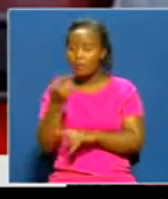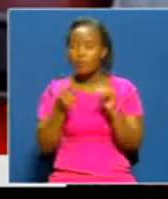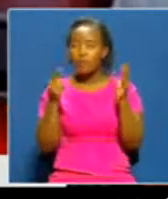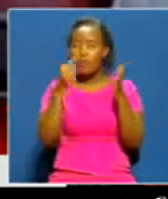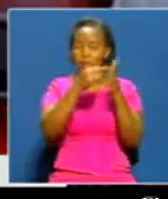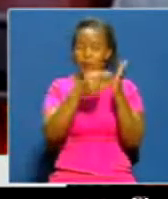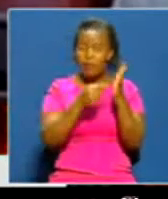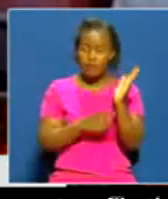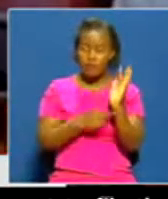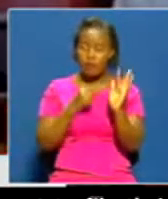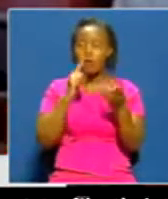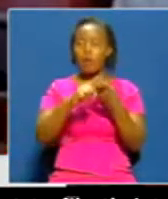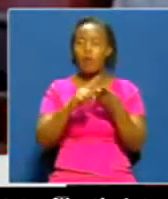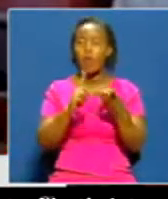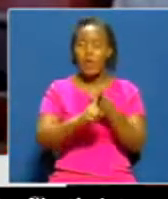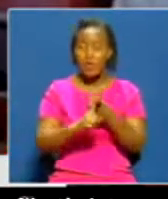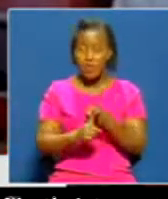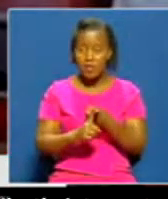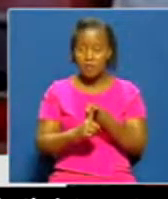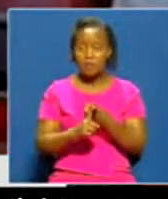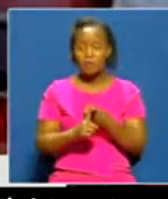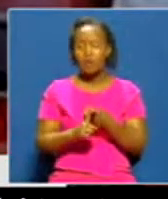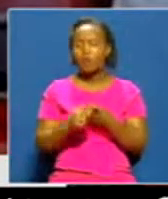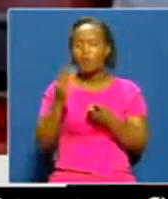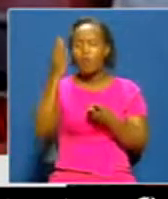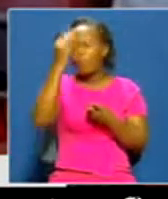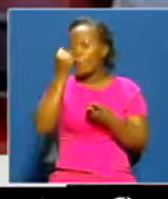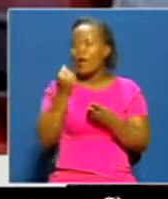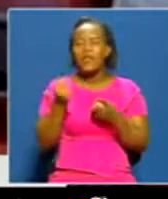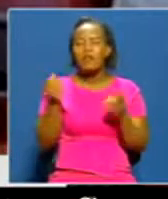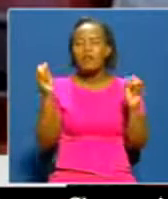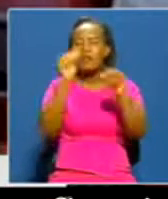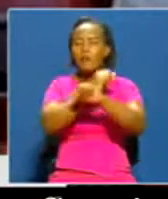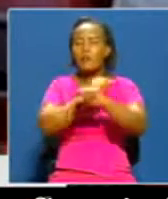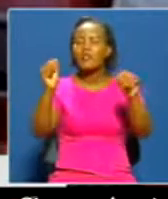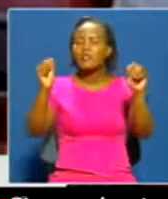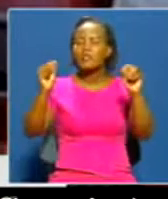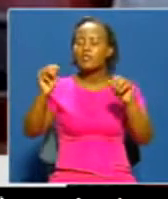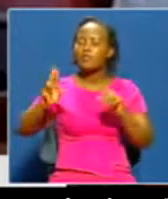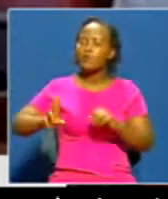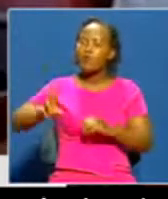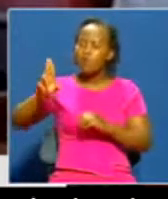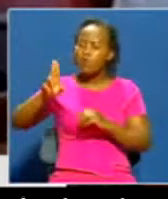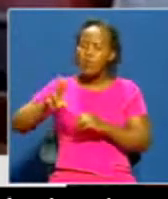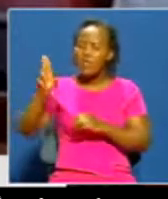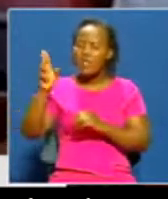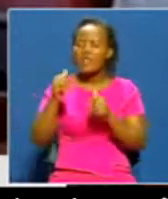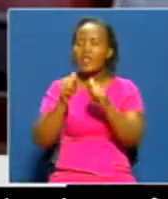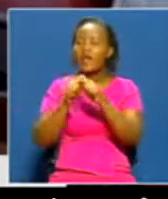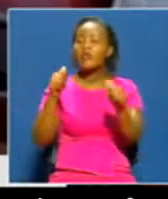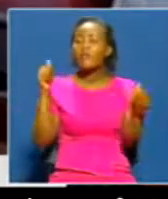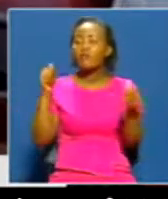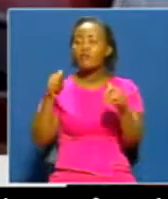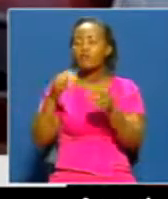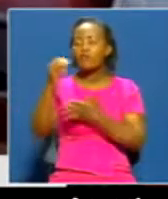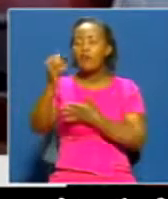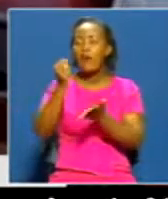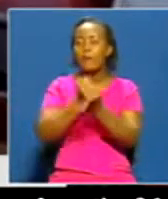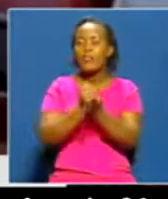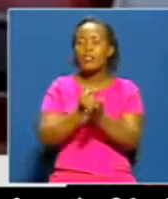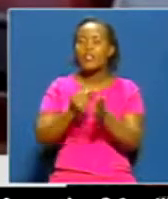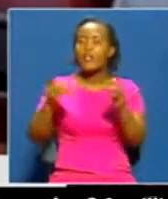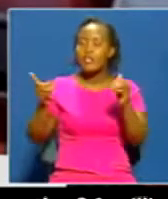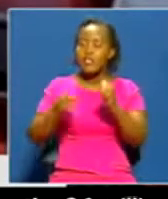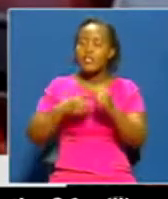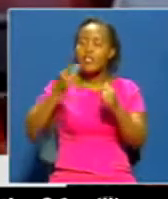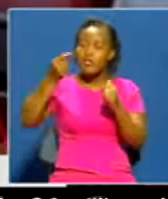One, reasons for the failure by His Excellency the President to appoint the six persons recommended